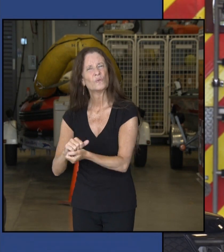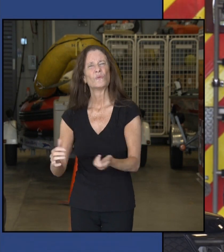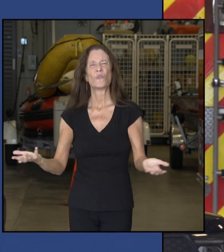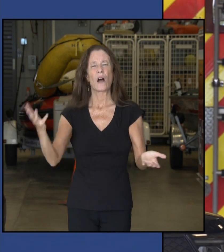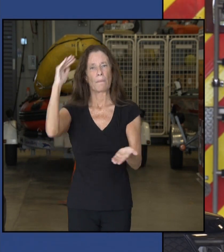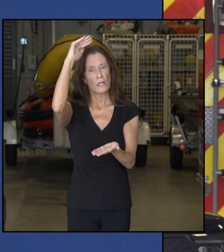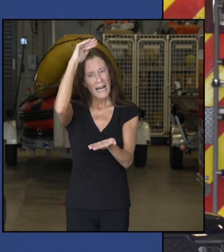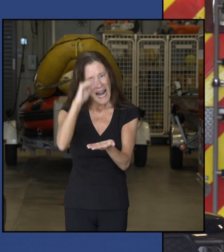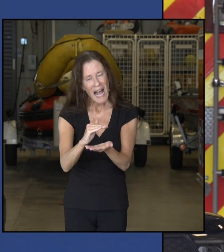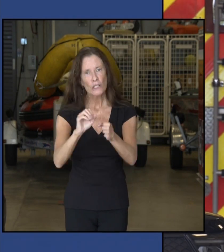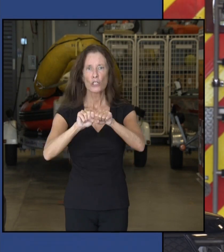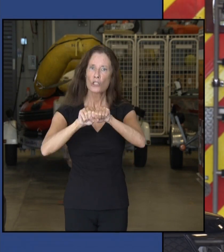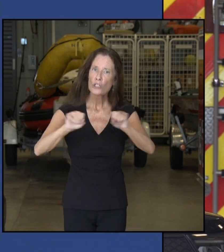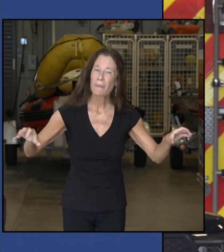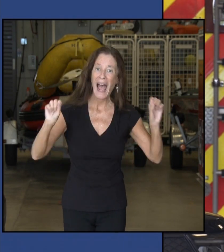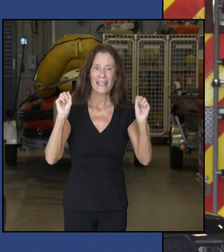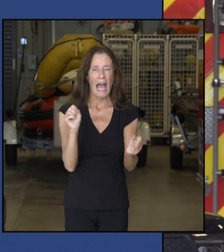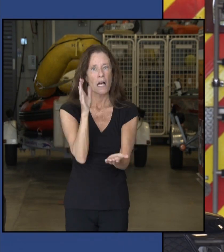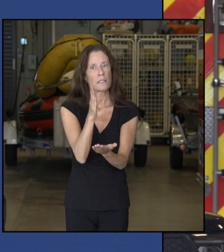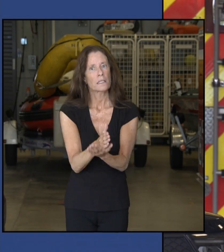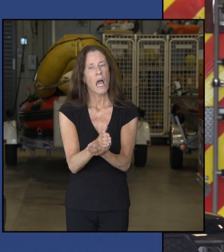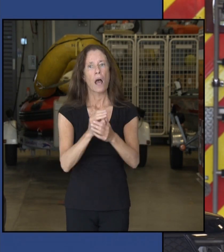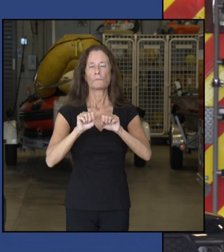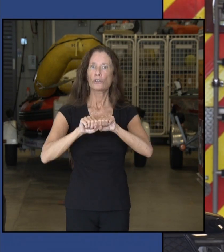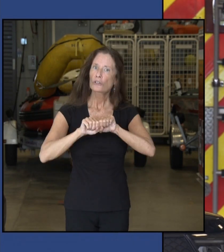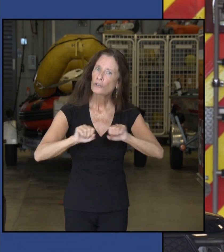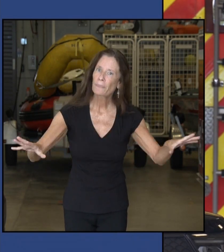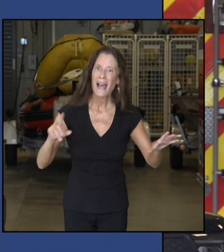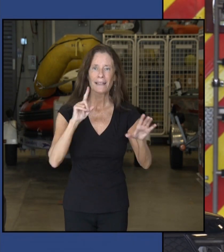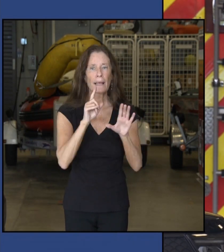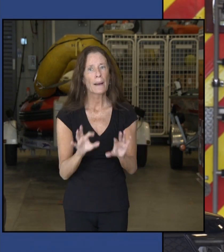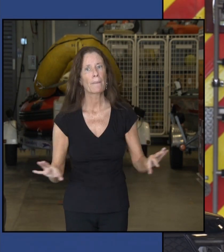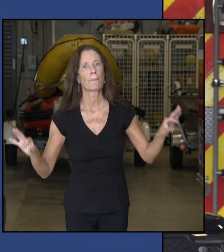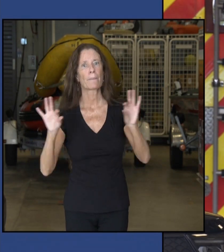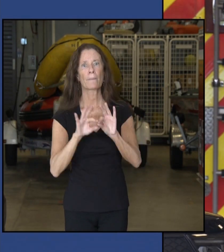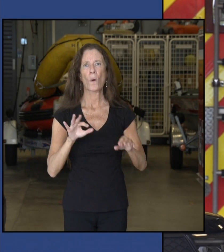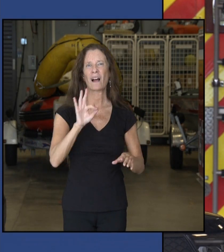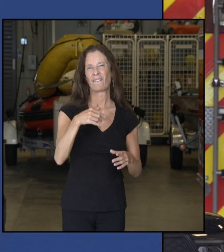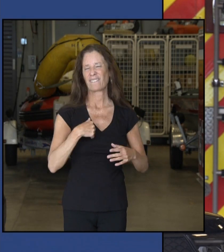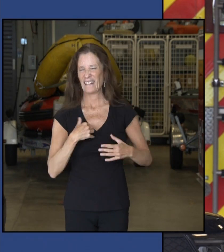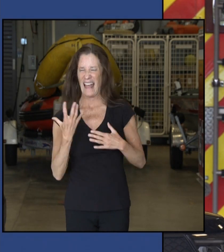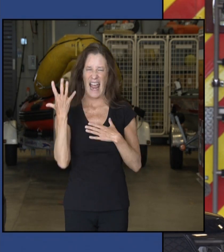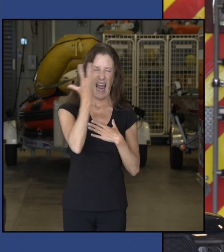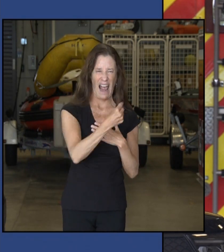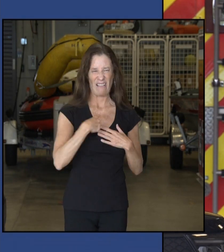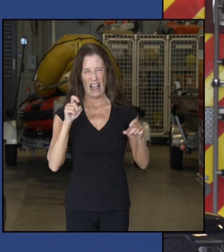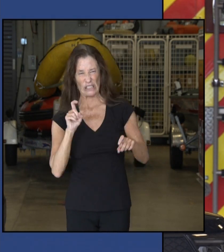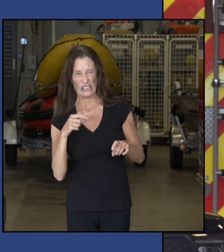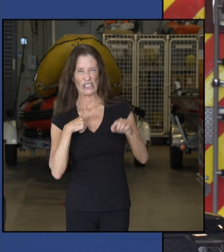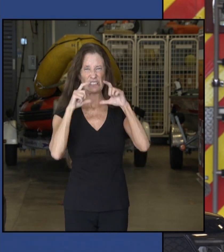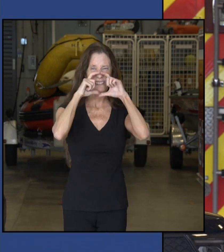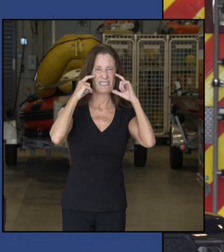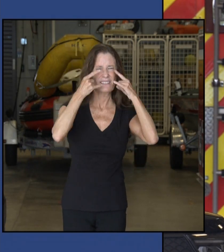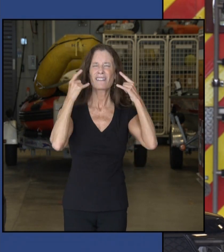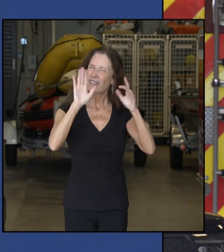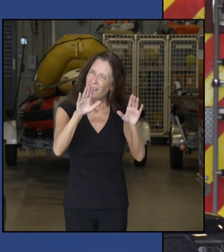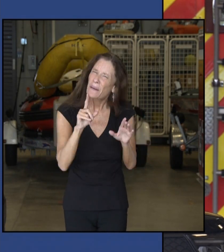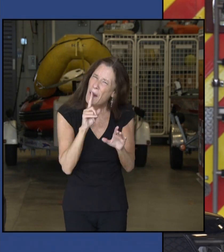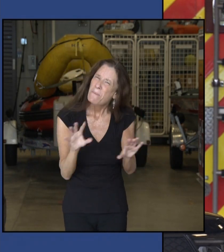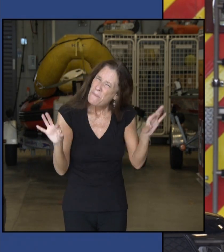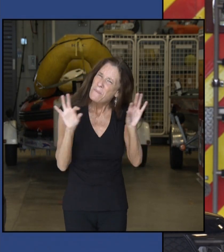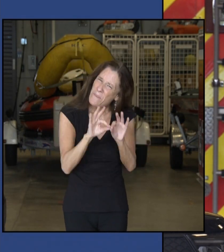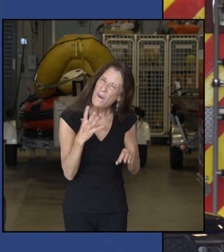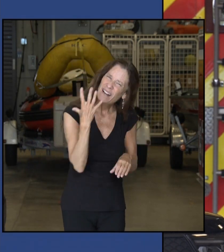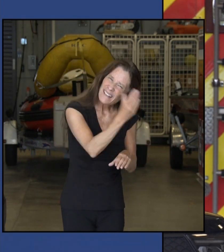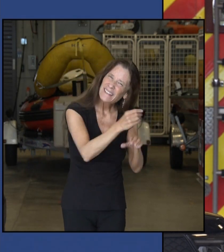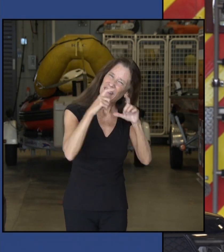out and about, if you're thinking that you might need a mask, you need a mask. Pennsylvanians want to be at work,